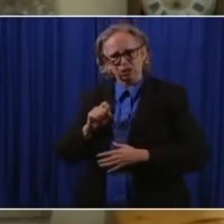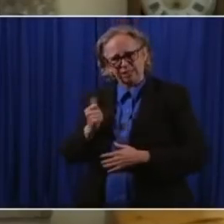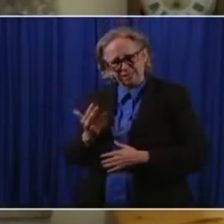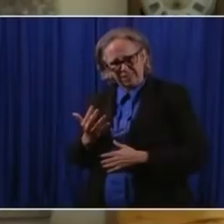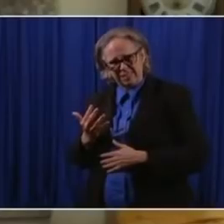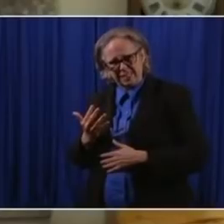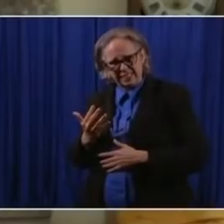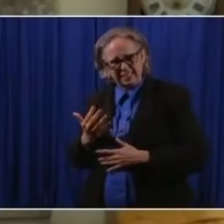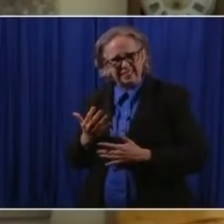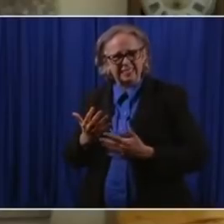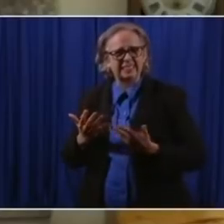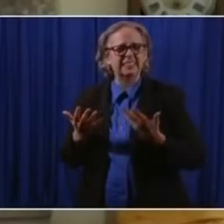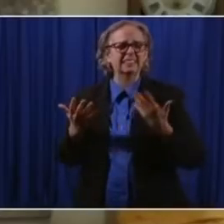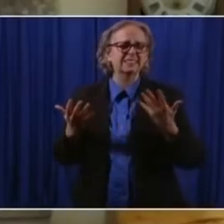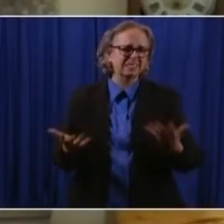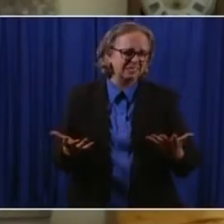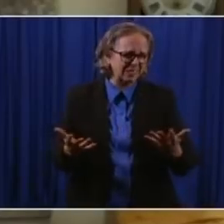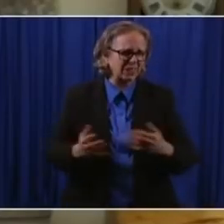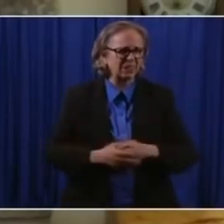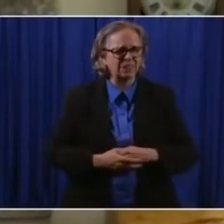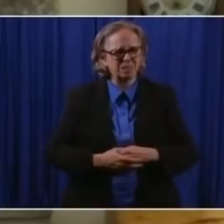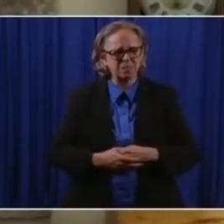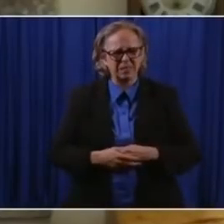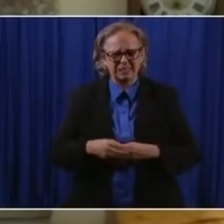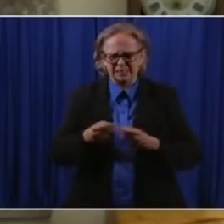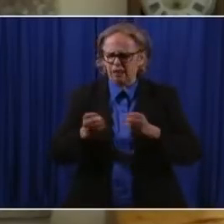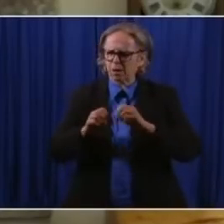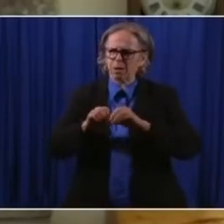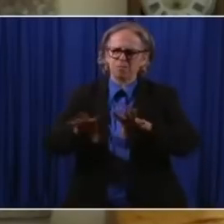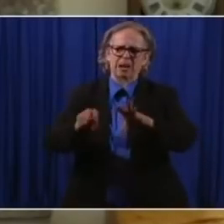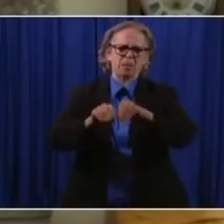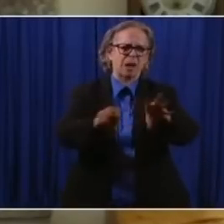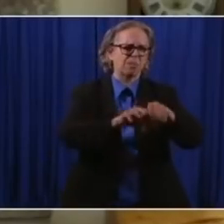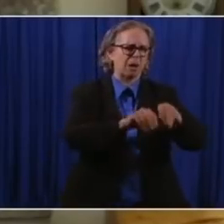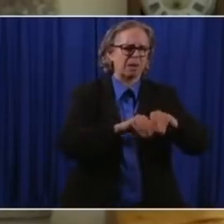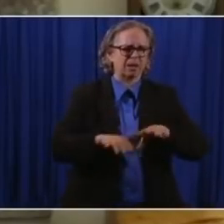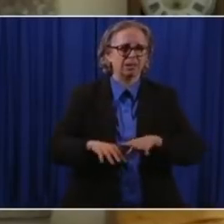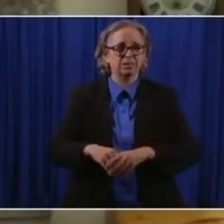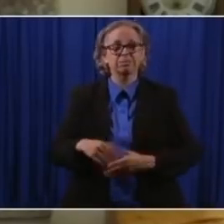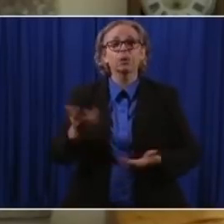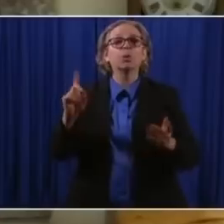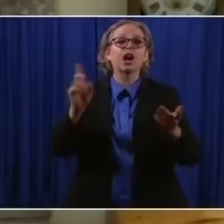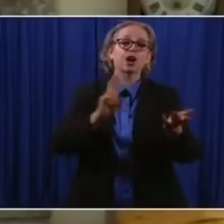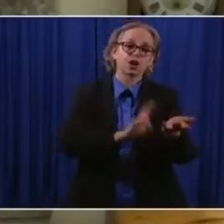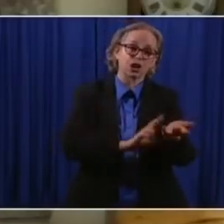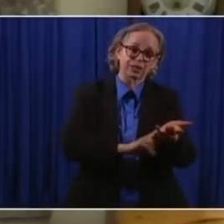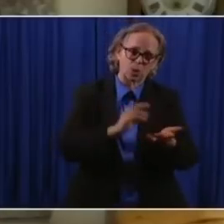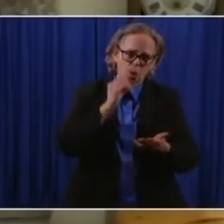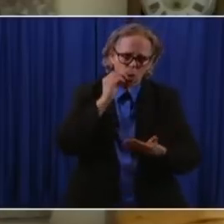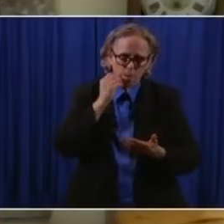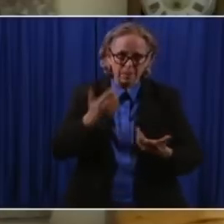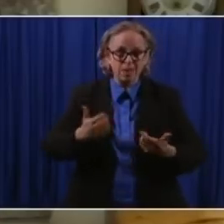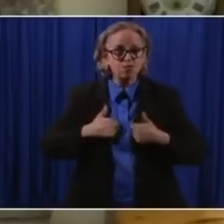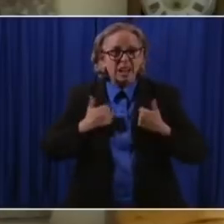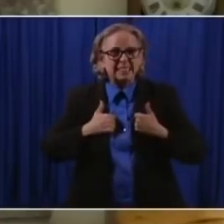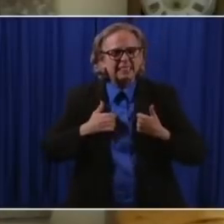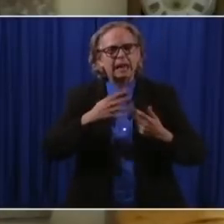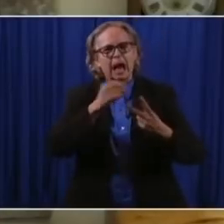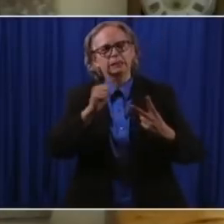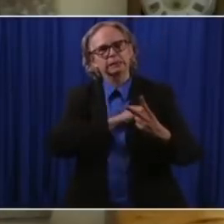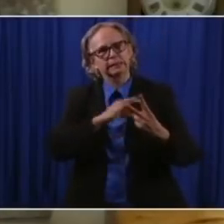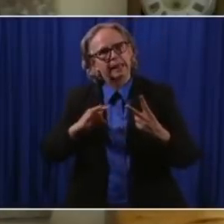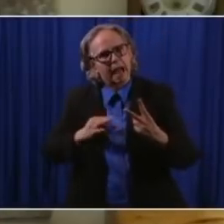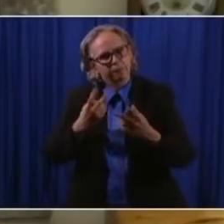weeks. They've had a couple of large outbreaks in long-term care facilities involving employees and residents. The majority of the spread is happening